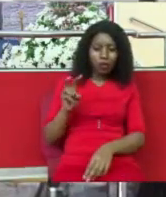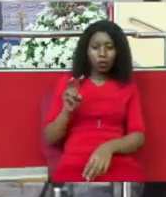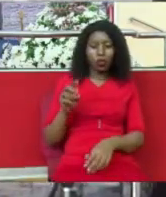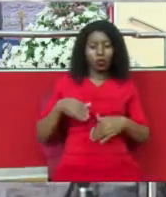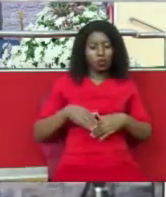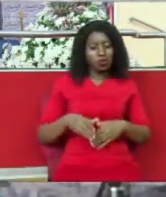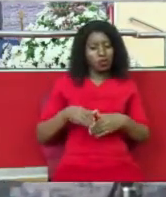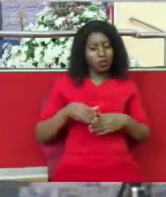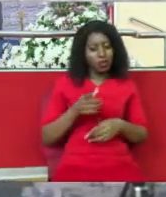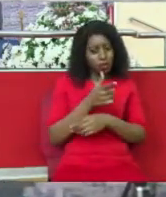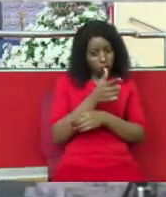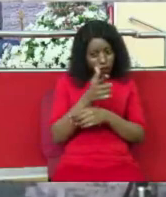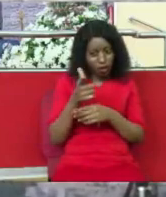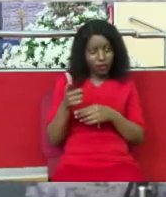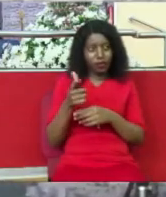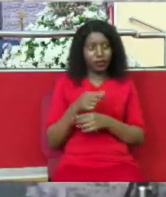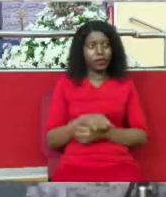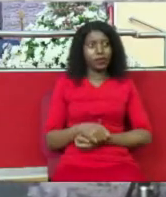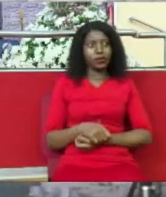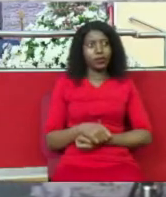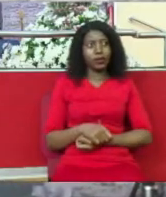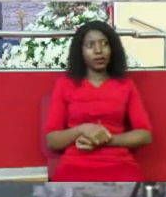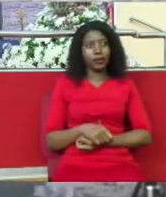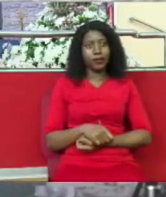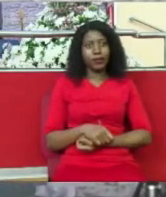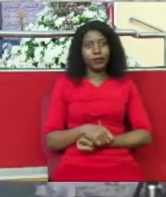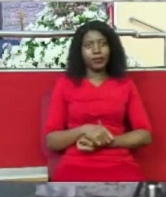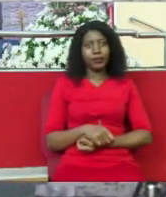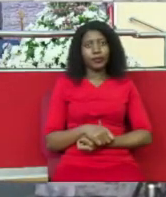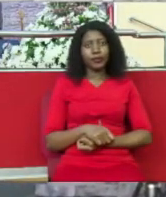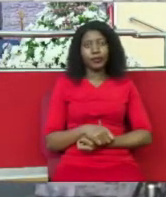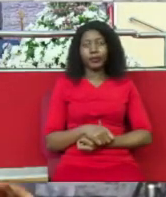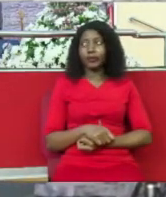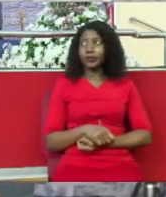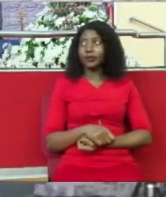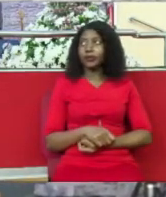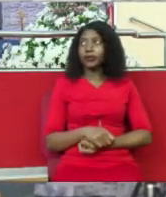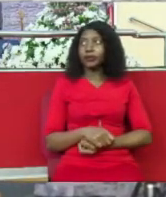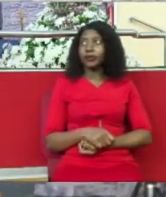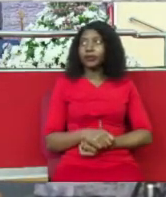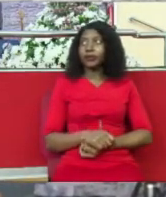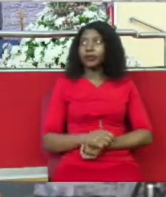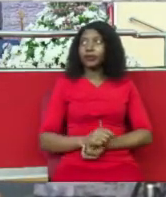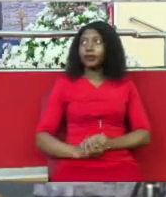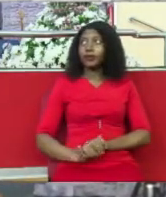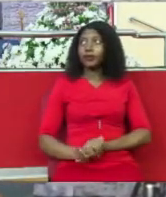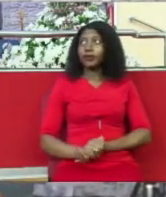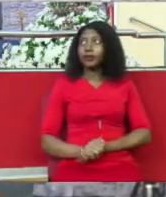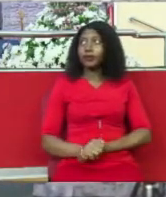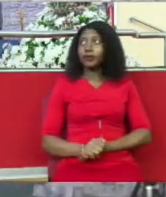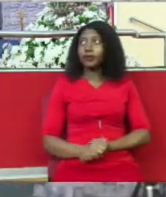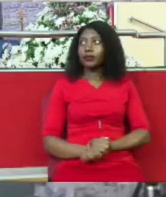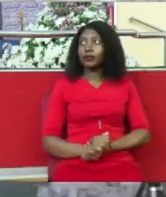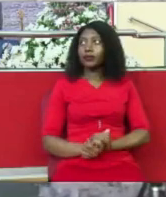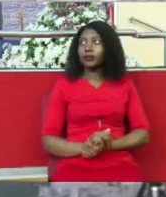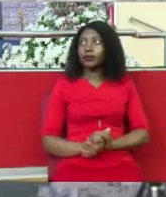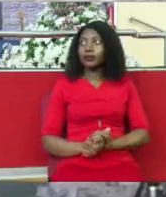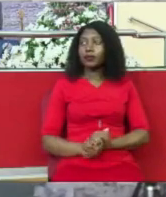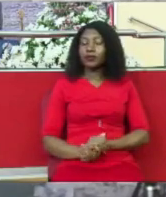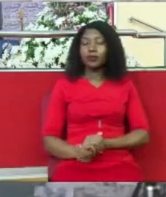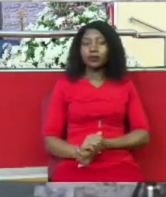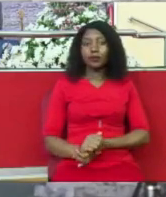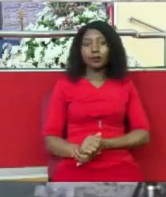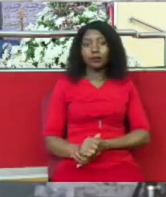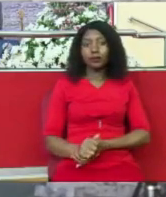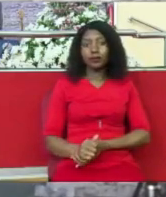kulala na mpenzi wako wakati unaofaa, unabaki pale ukipitia simu yako na laptop yako kwa sababu ya mambo mabaya,